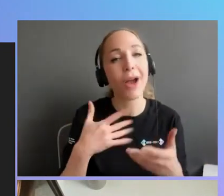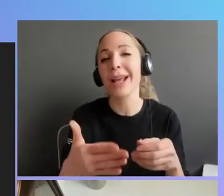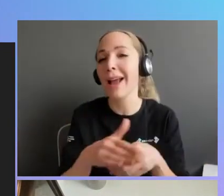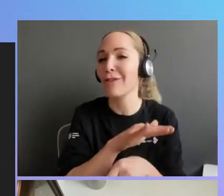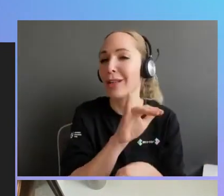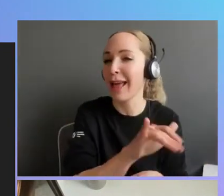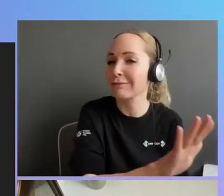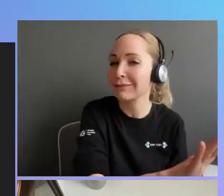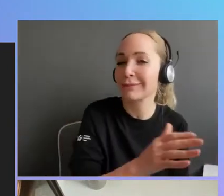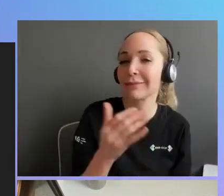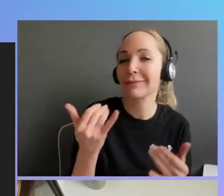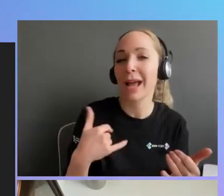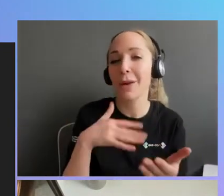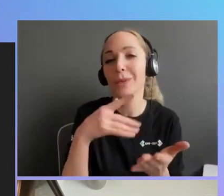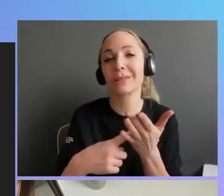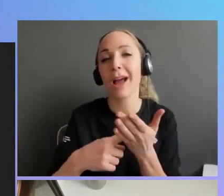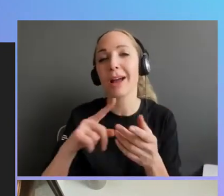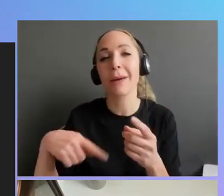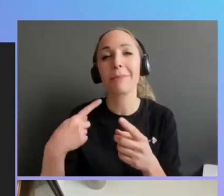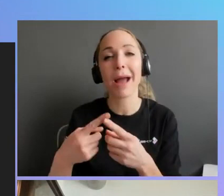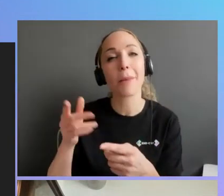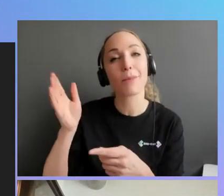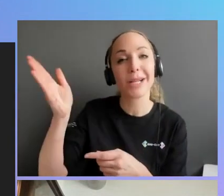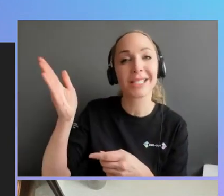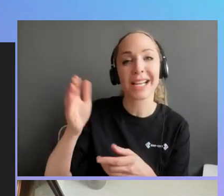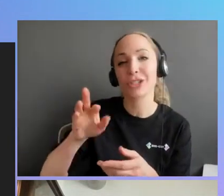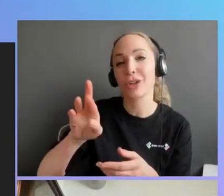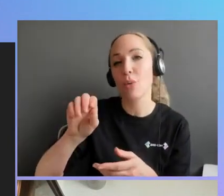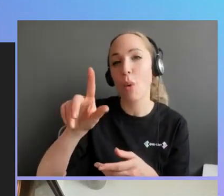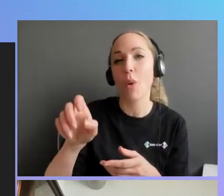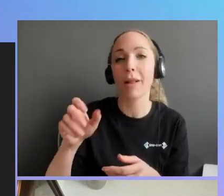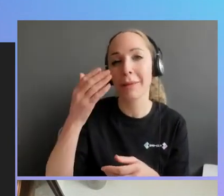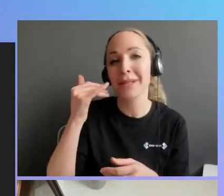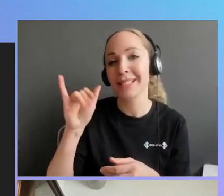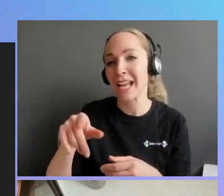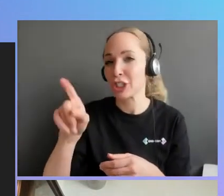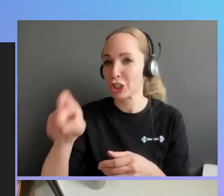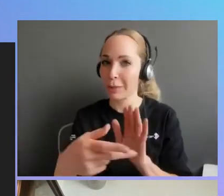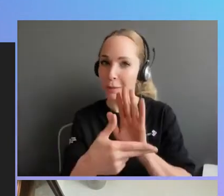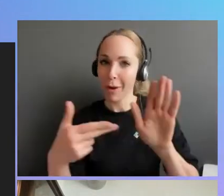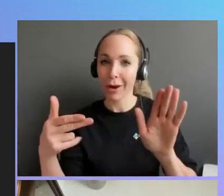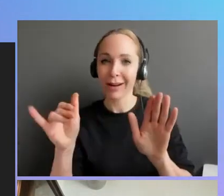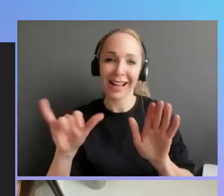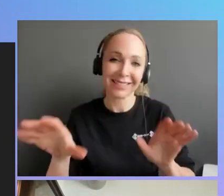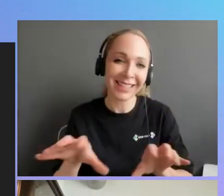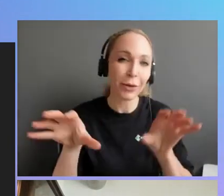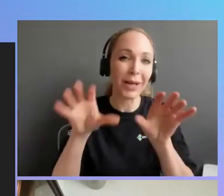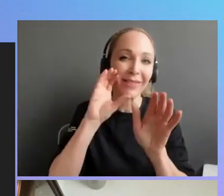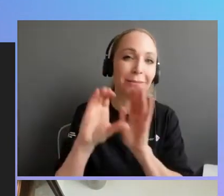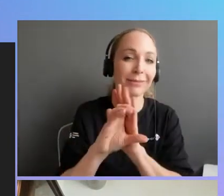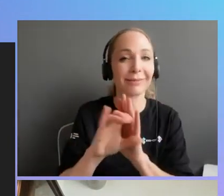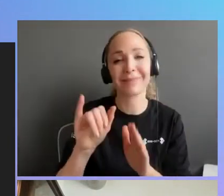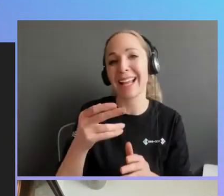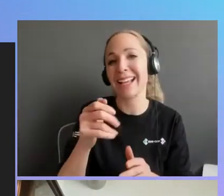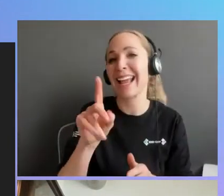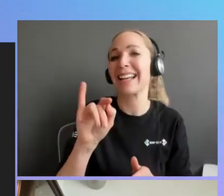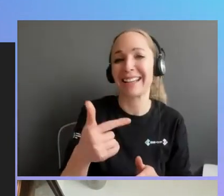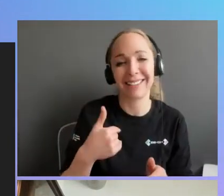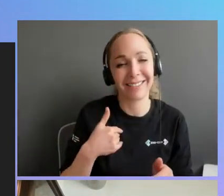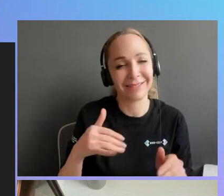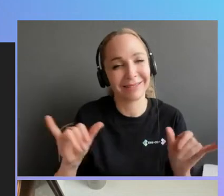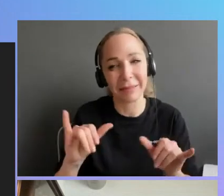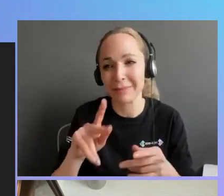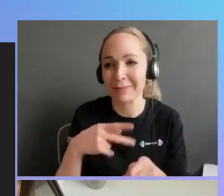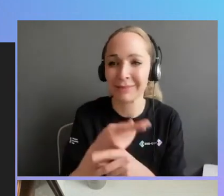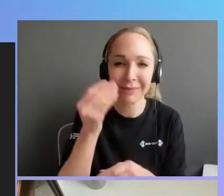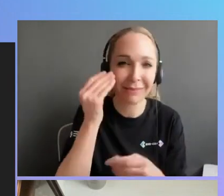of presentation because I think this should be marked up as a decorative image. Like I said, the heading already covers that same information. There's other cool things you can